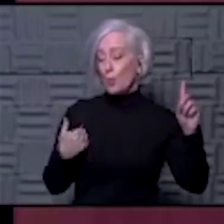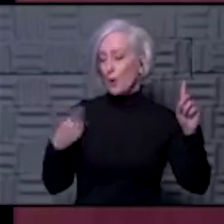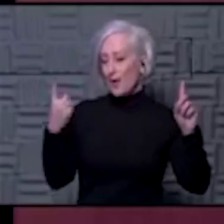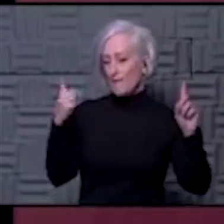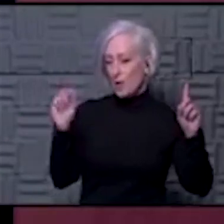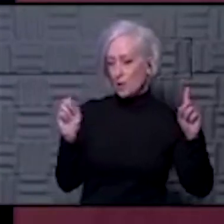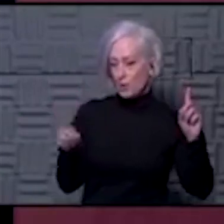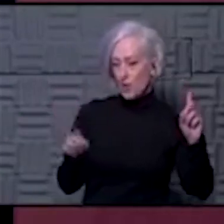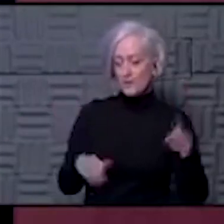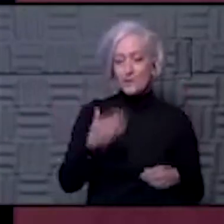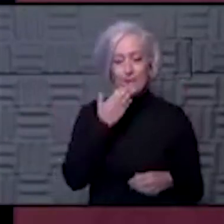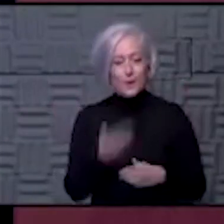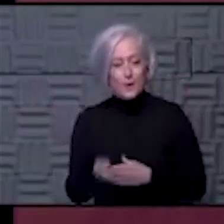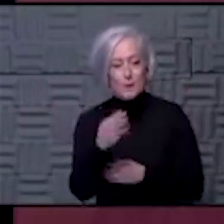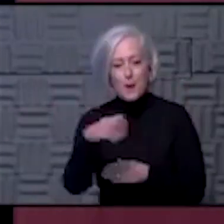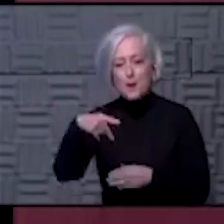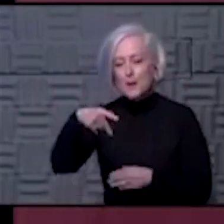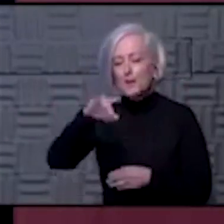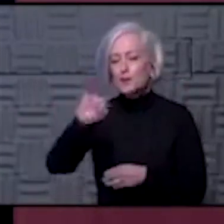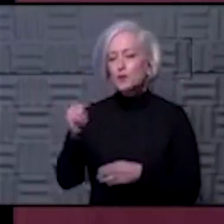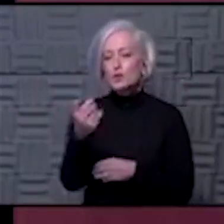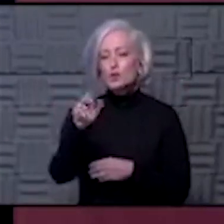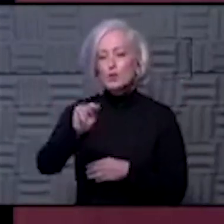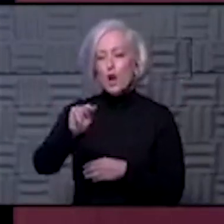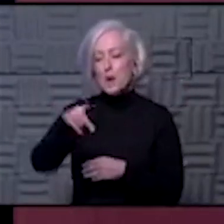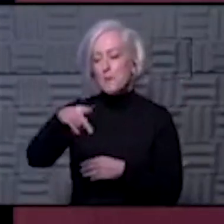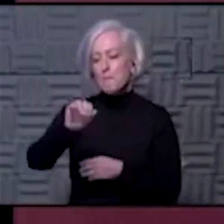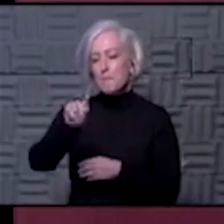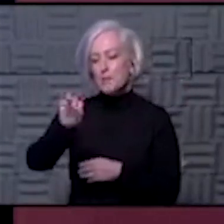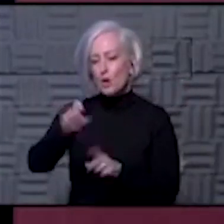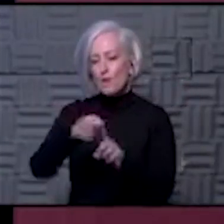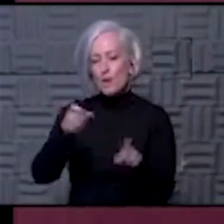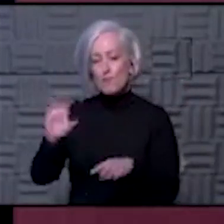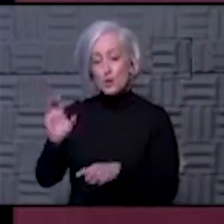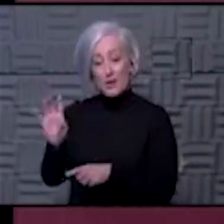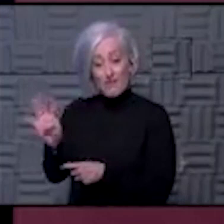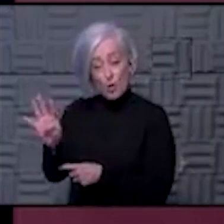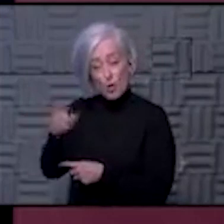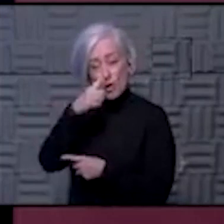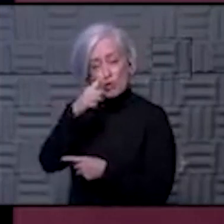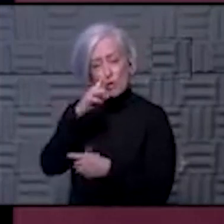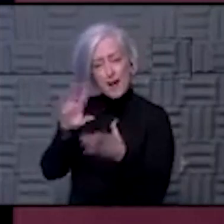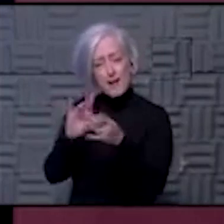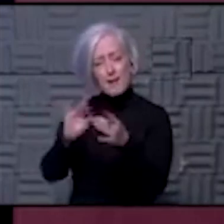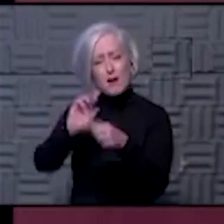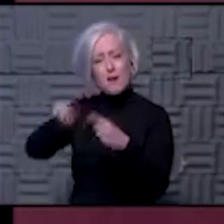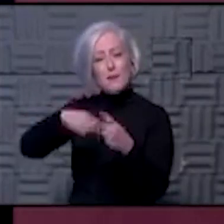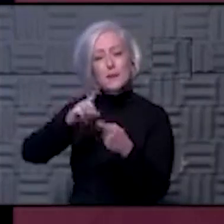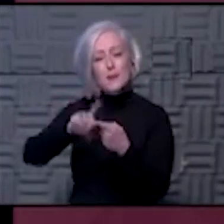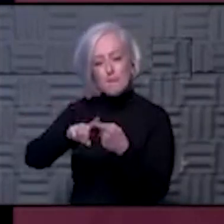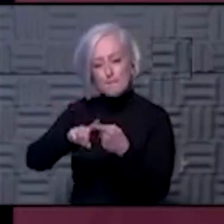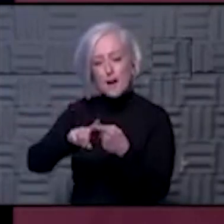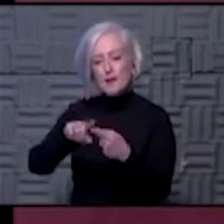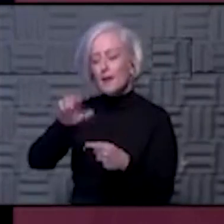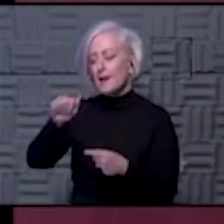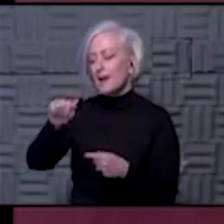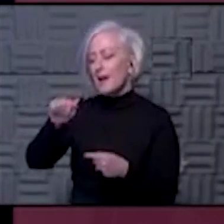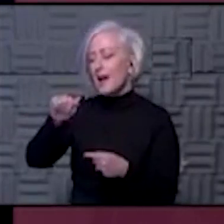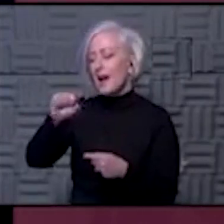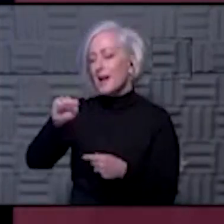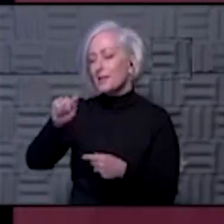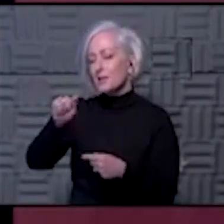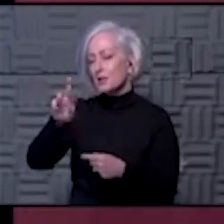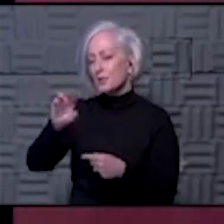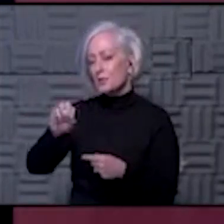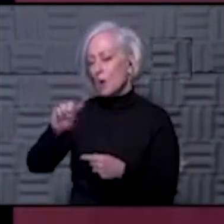morning, doctors. It's John Pepitone over at Channel 4. Hey, John. And I was wondering if you could talk a little bit more about the AstraZeneca